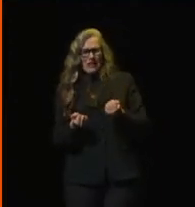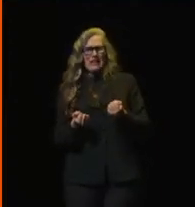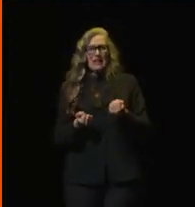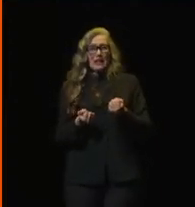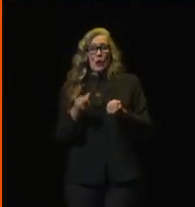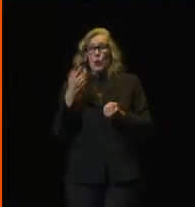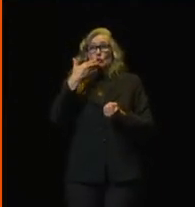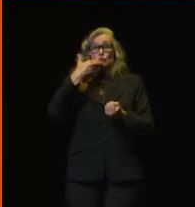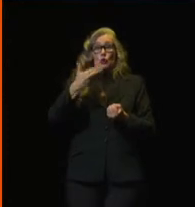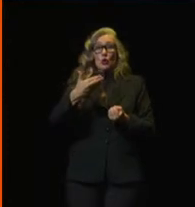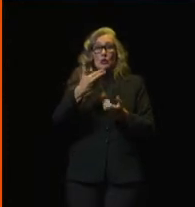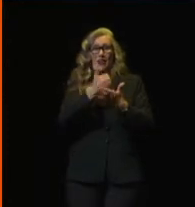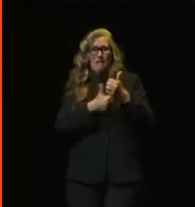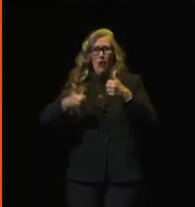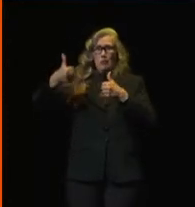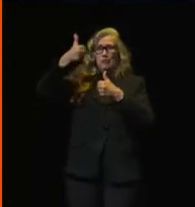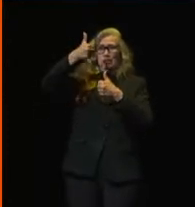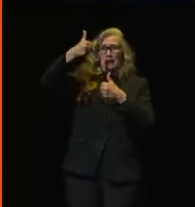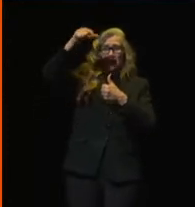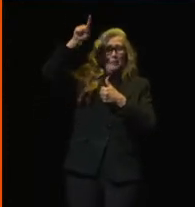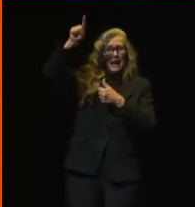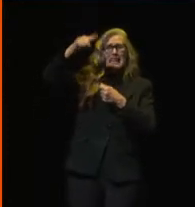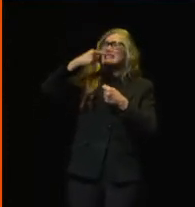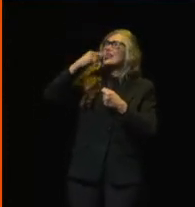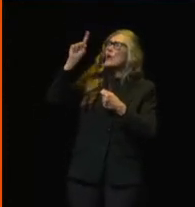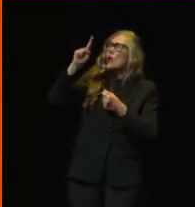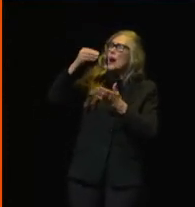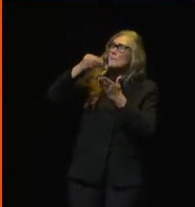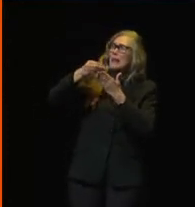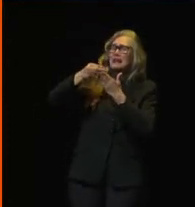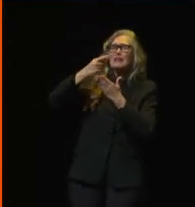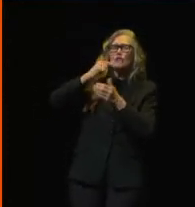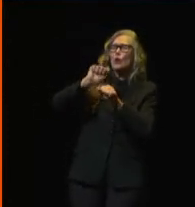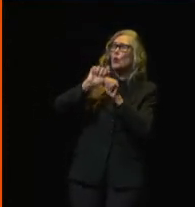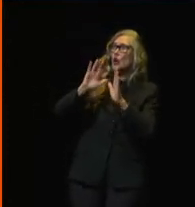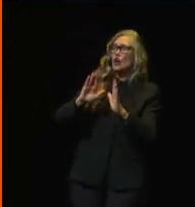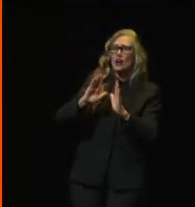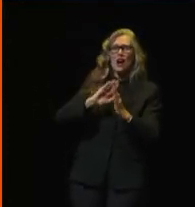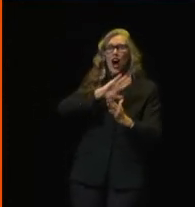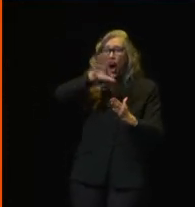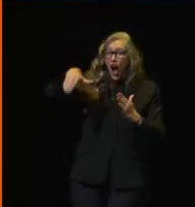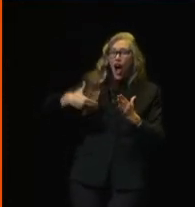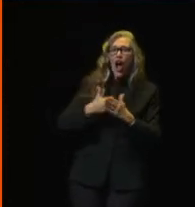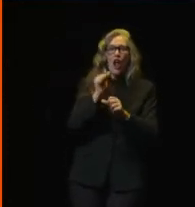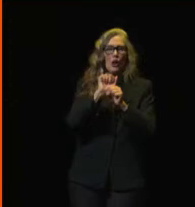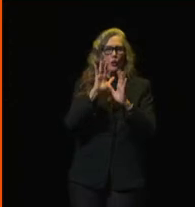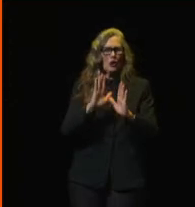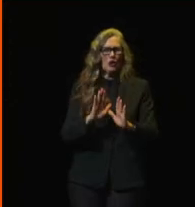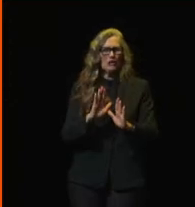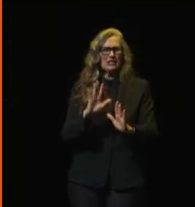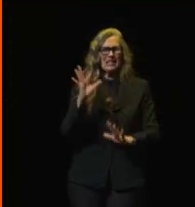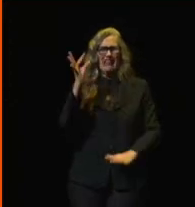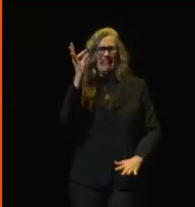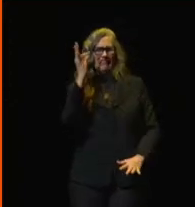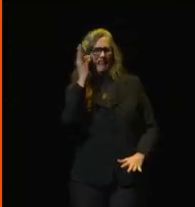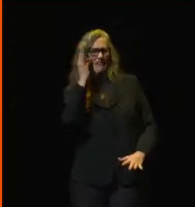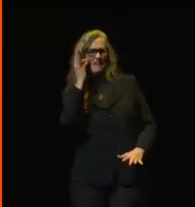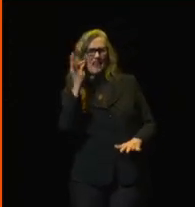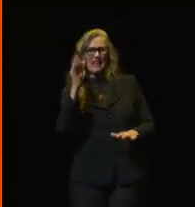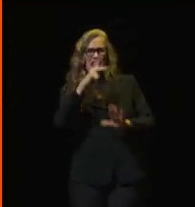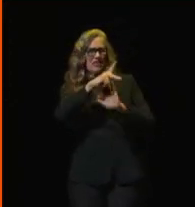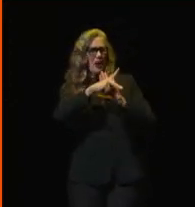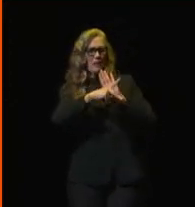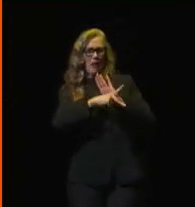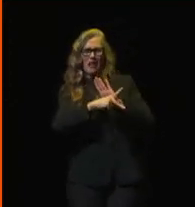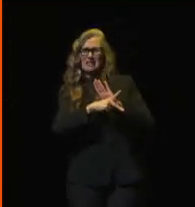when Ady said workers, he meant all workers. The Fed's policies were hurting black workers the